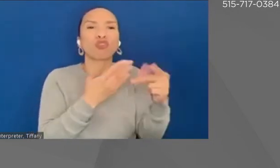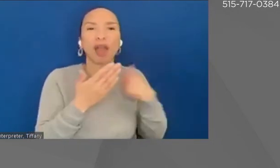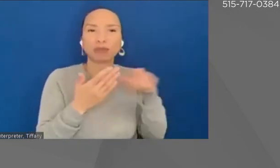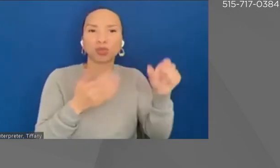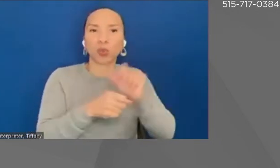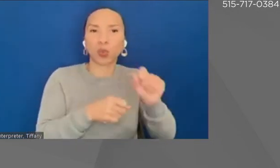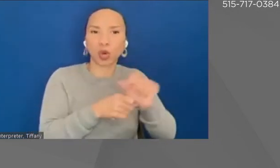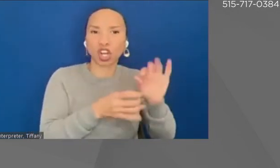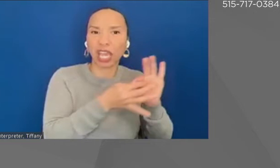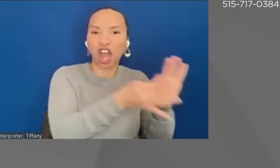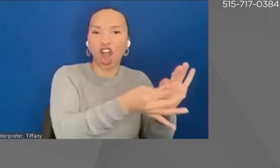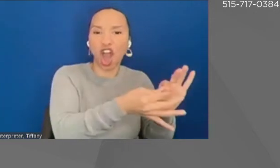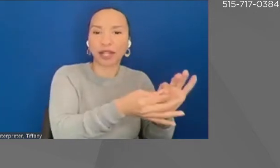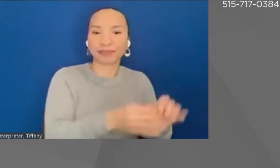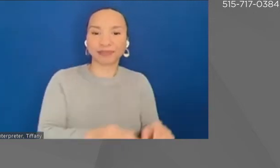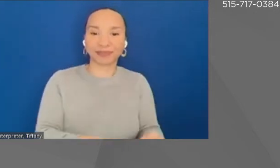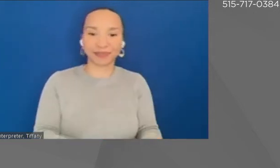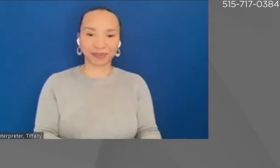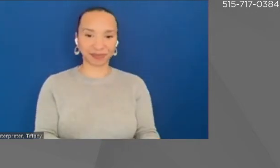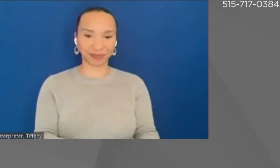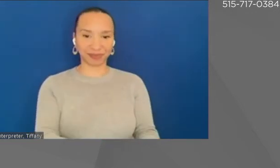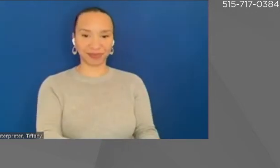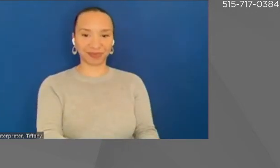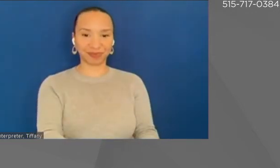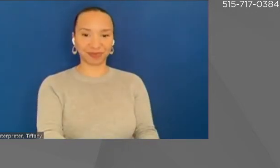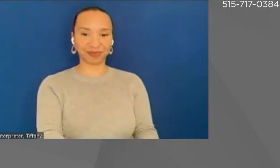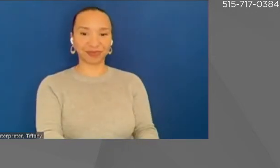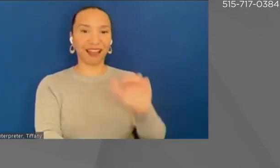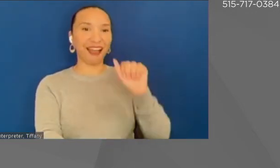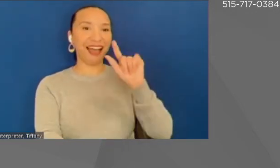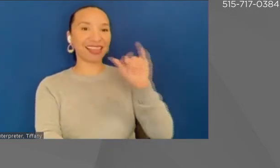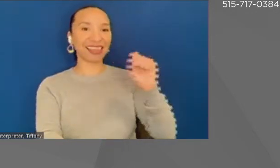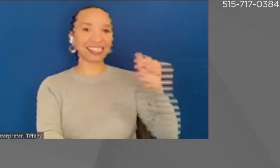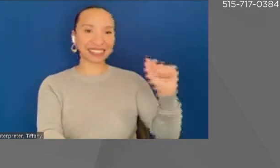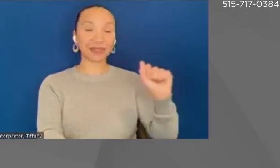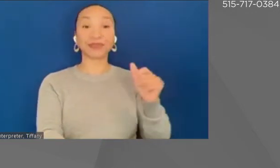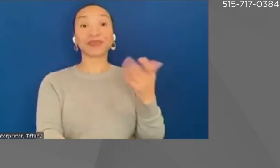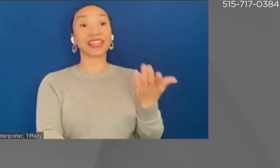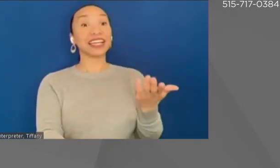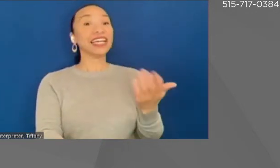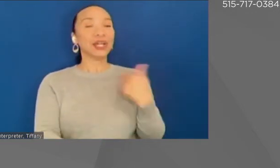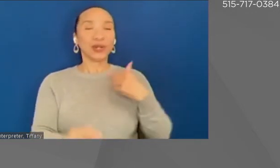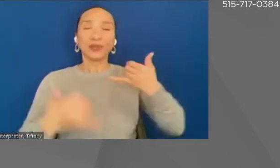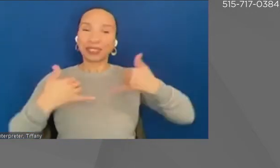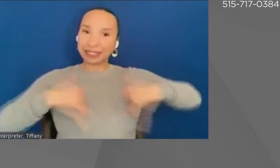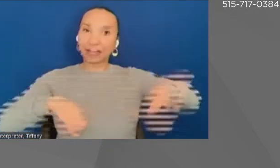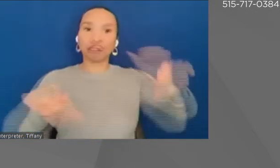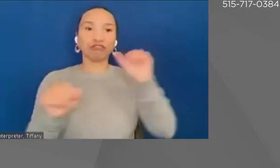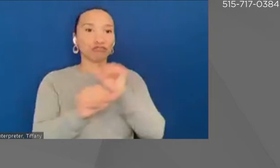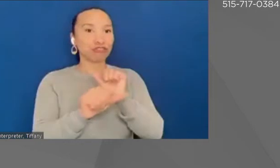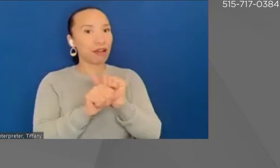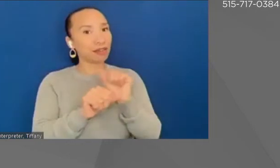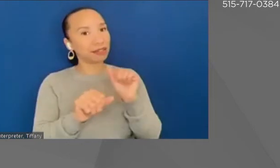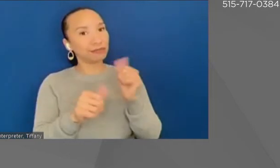the perfect answer for that. And I will say we're choosing to try to work with MCOs for a reason.